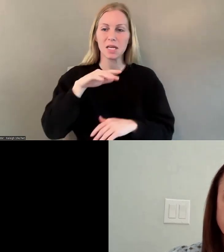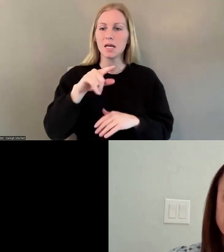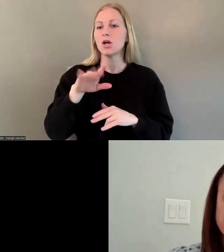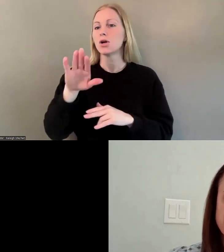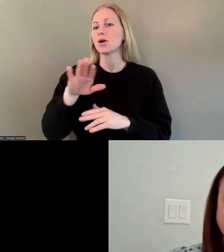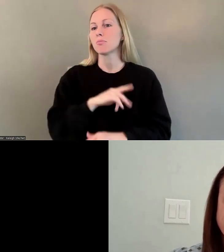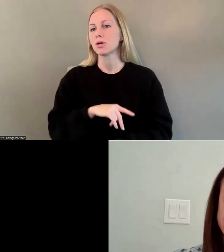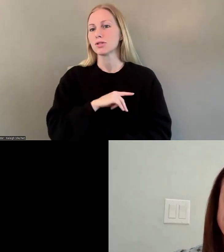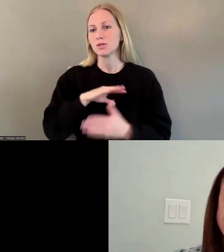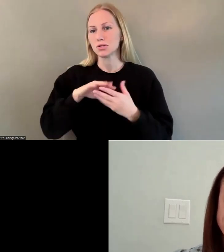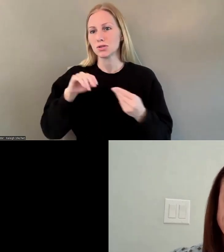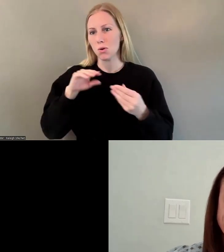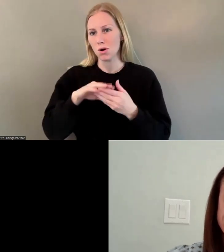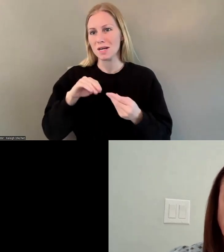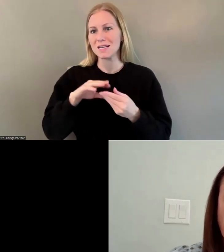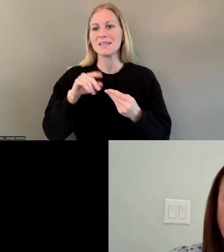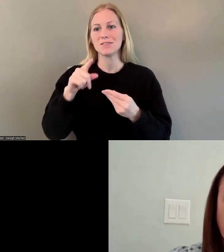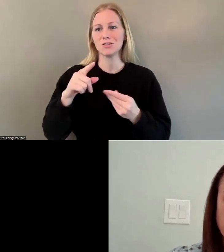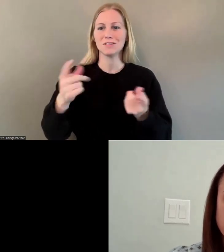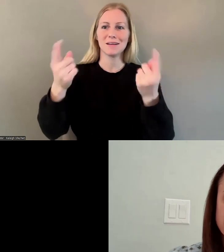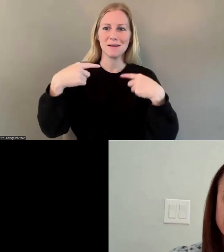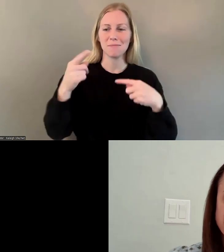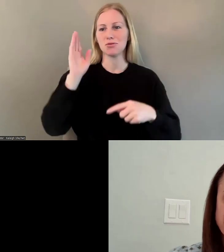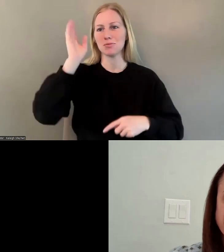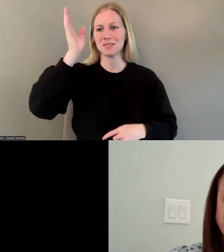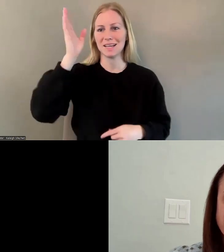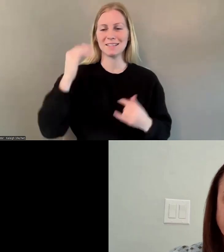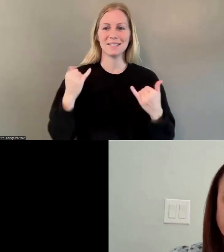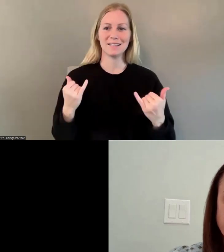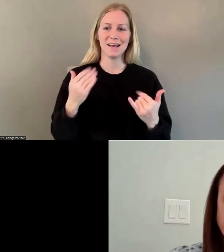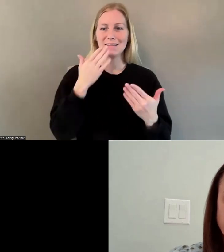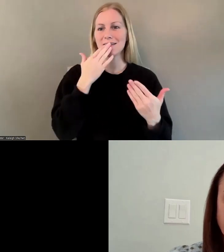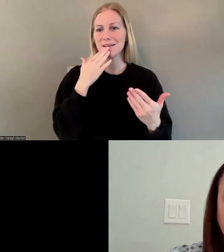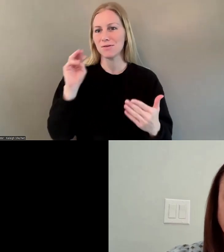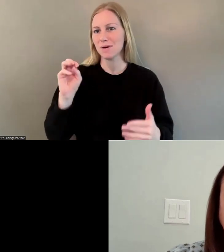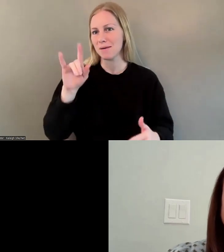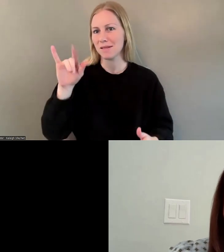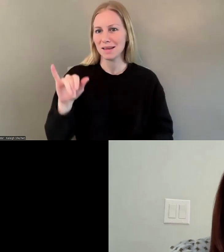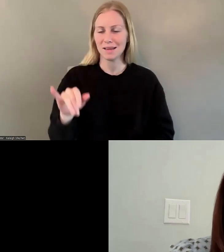truly grateful that she has agreed to present today. Thank you, Emily.